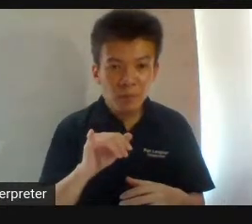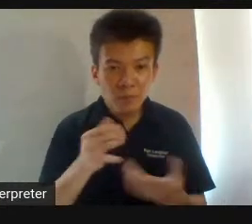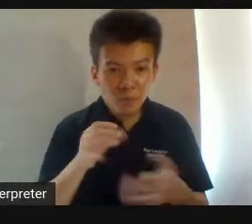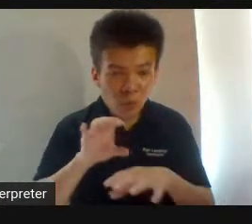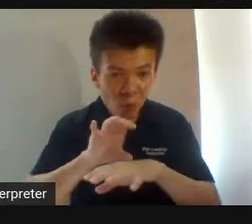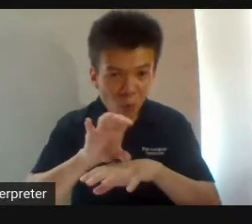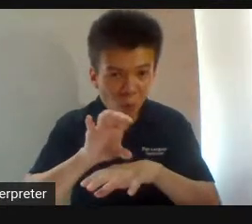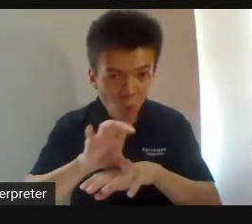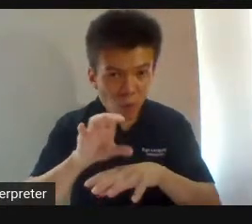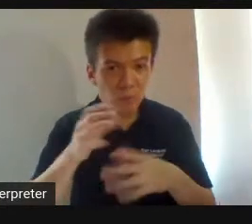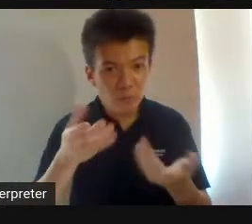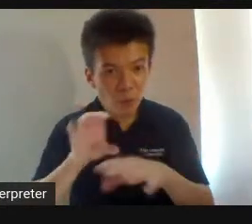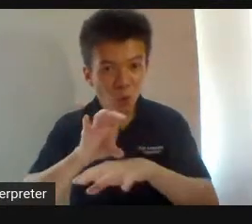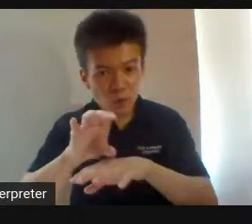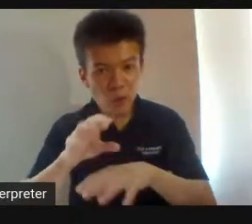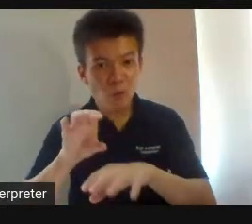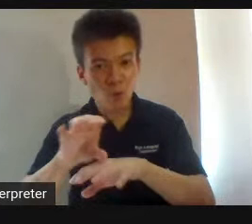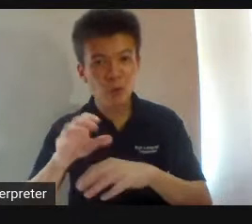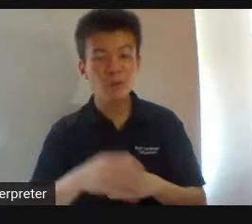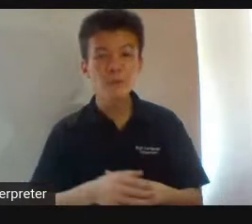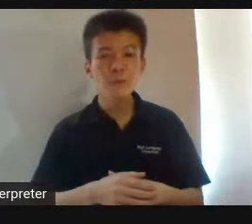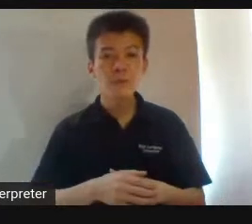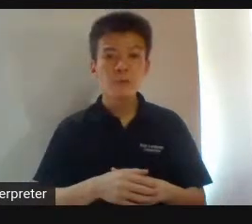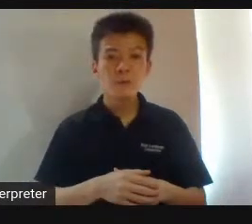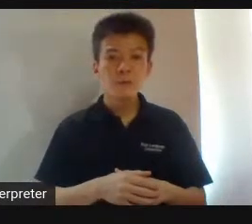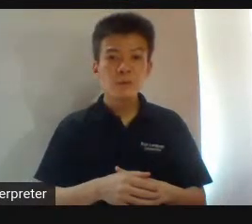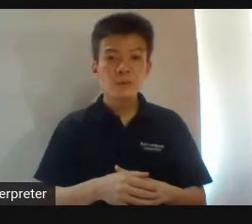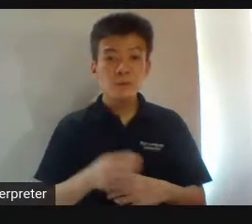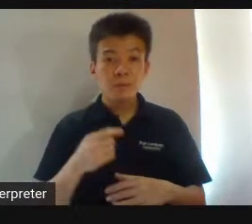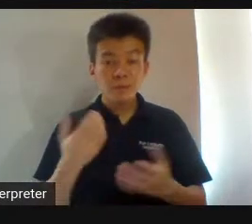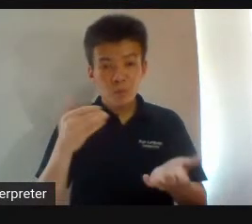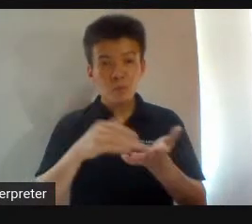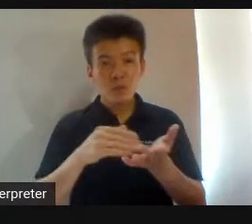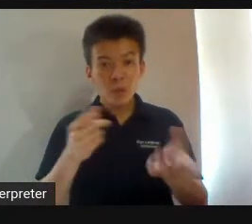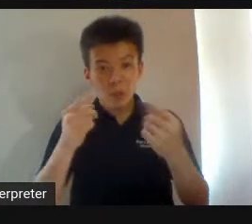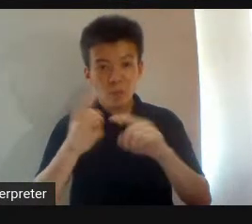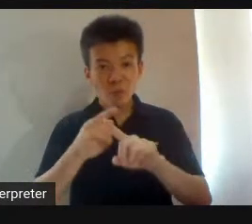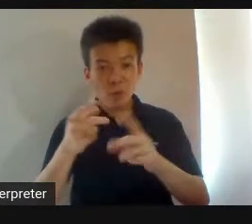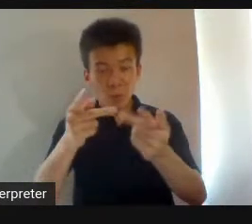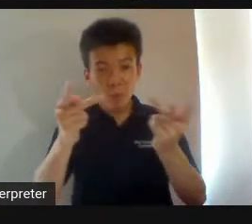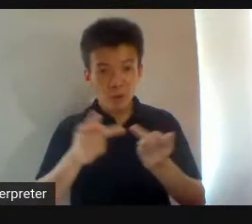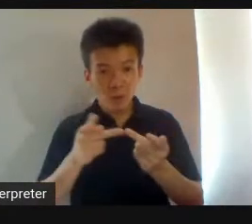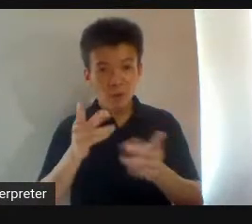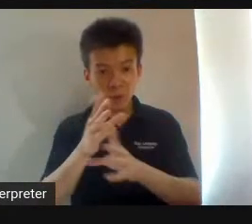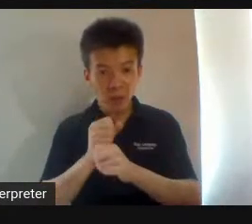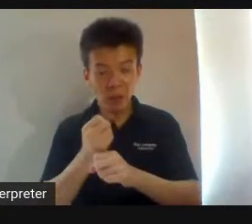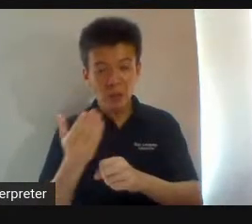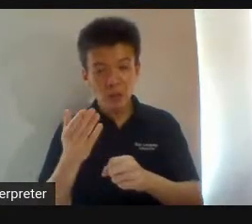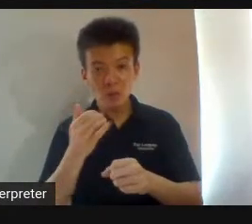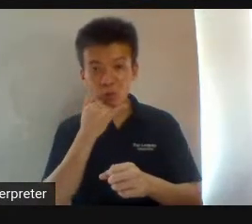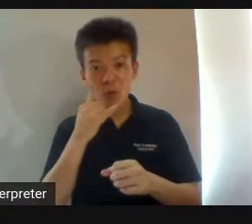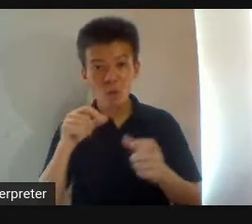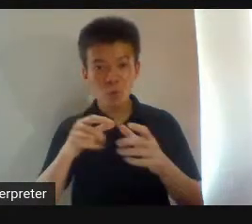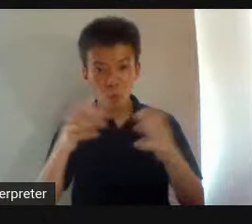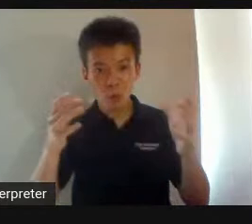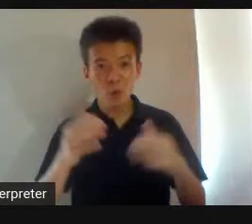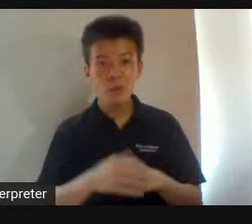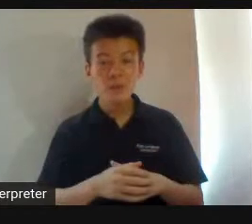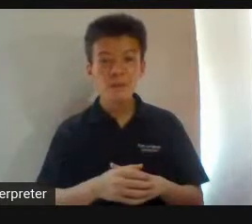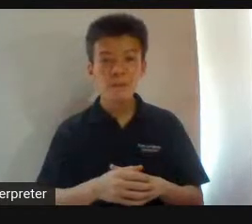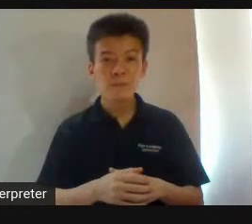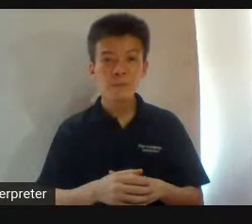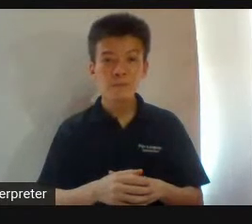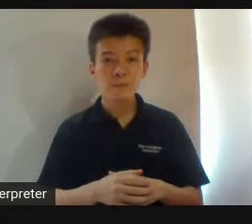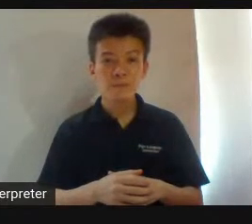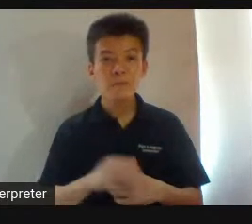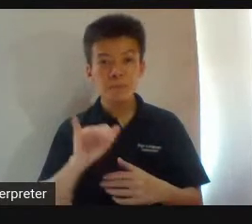right? Consult, consult, consult, yeah. Right? If you're, like, again, I come from a place of getting it wrong quite a lot. So, like, I think